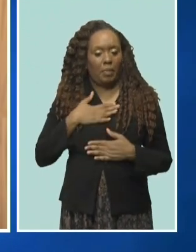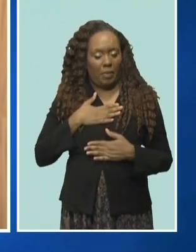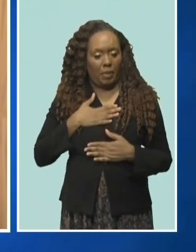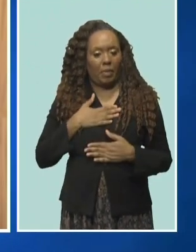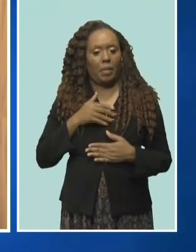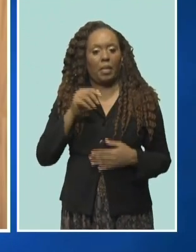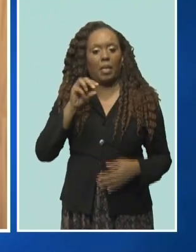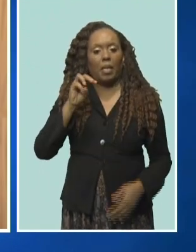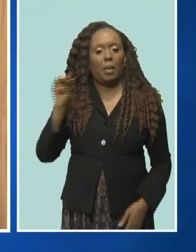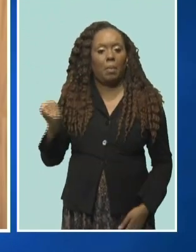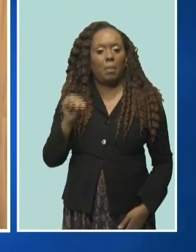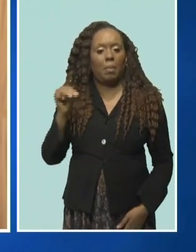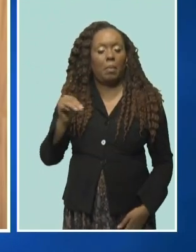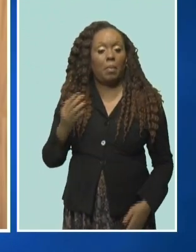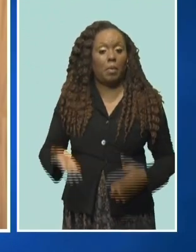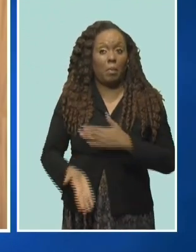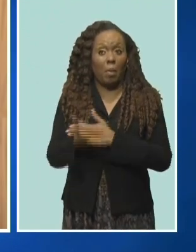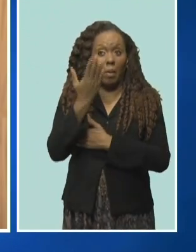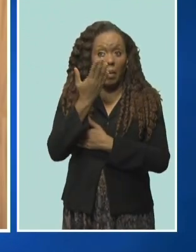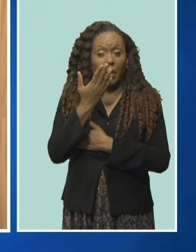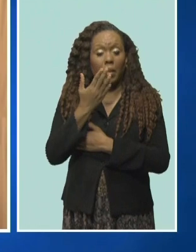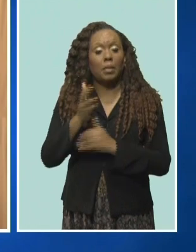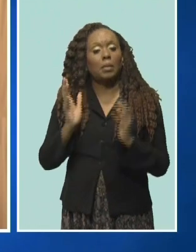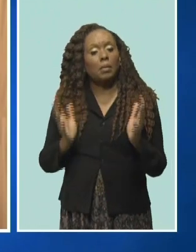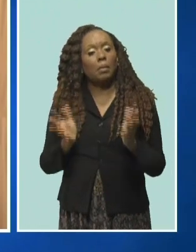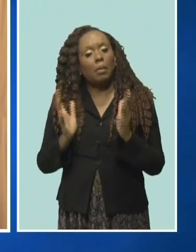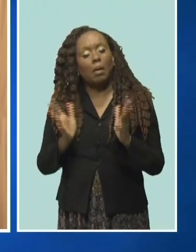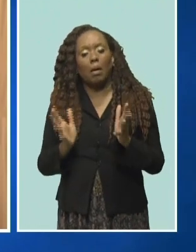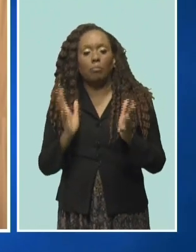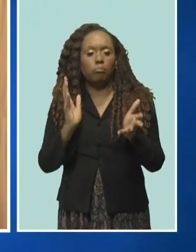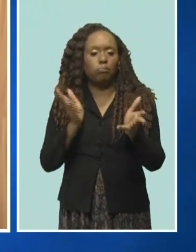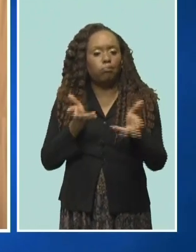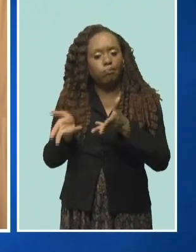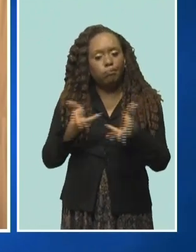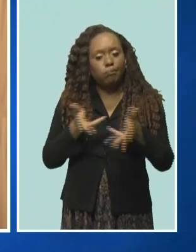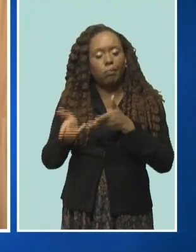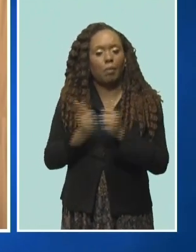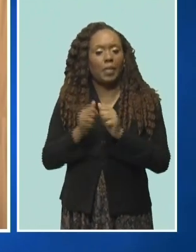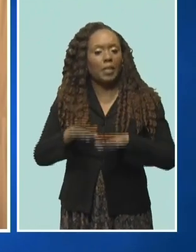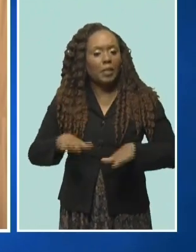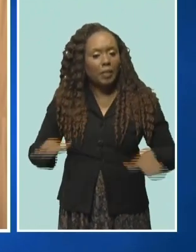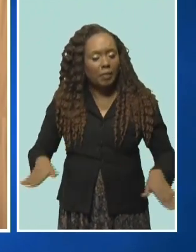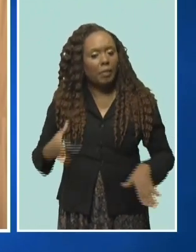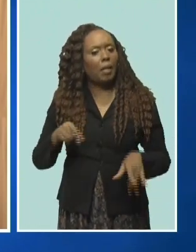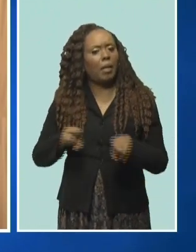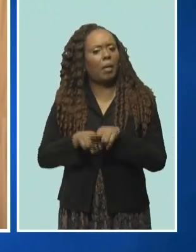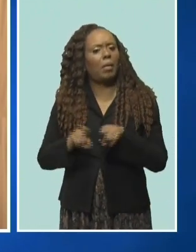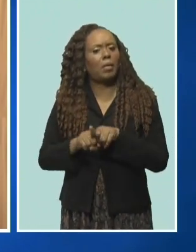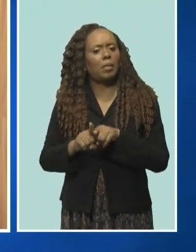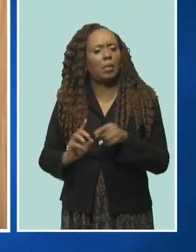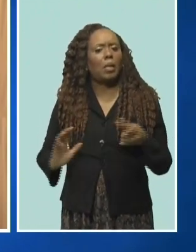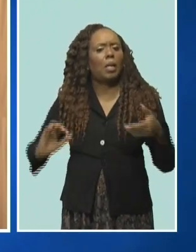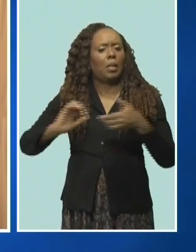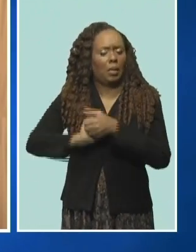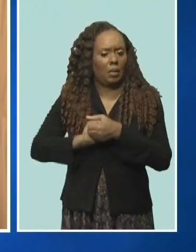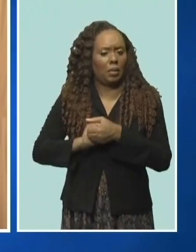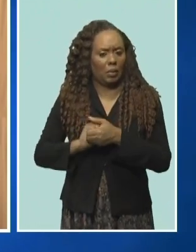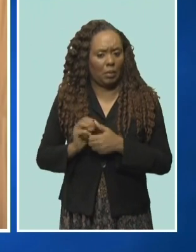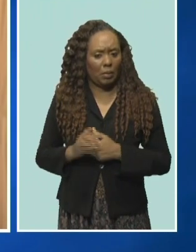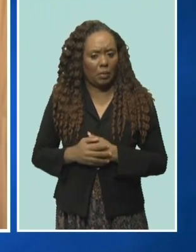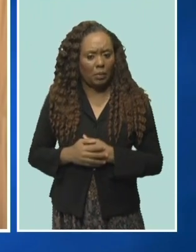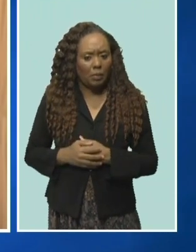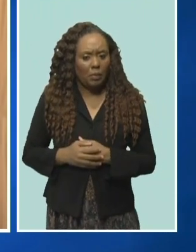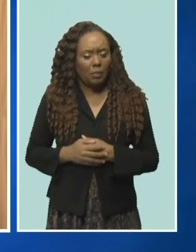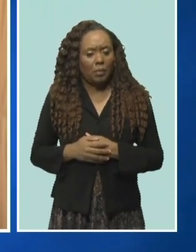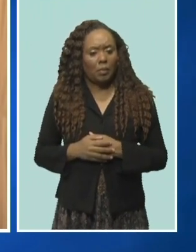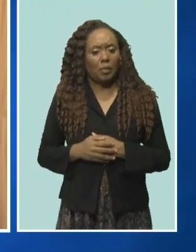morning to speak to their kids in their care and to step up equally on this journey with us. The basic rules